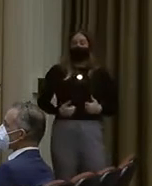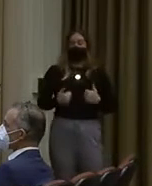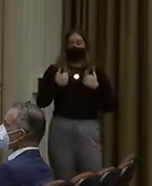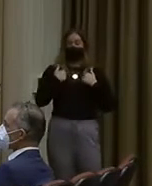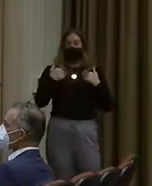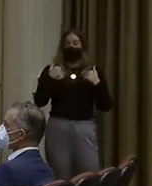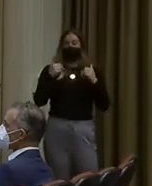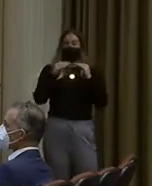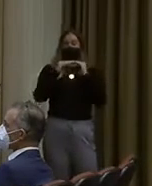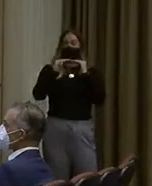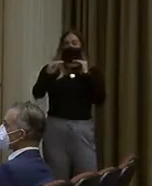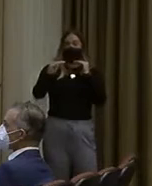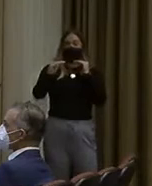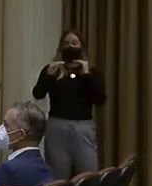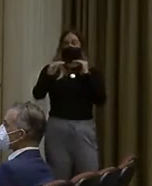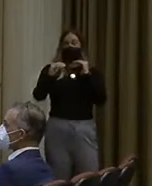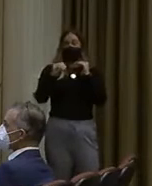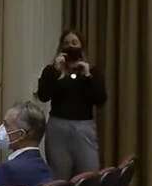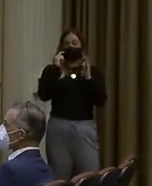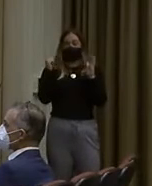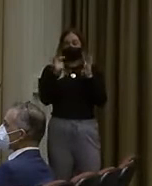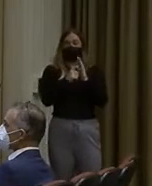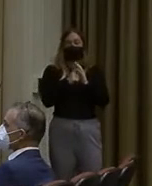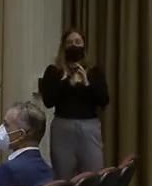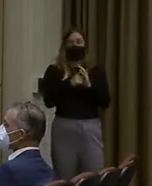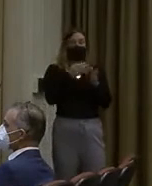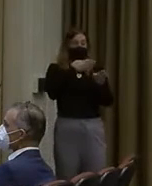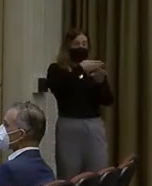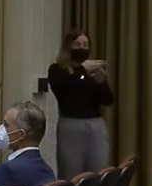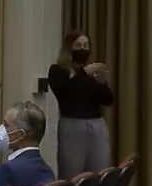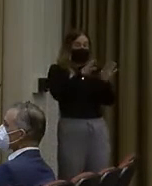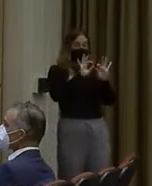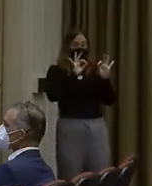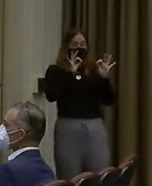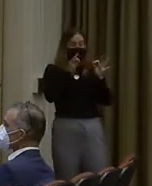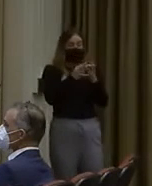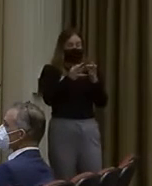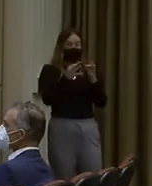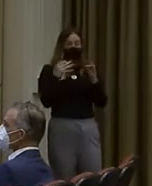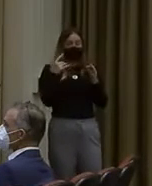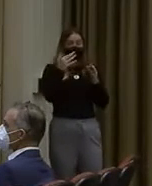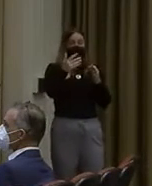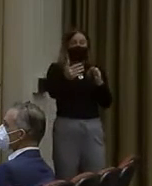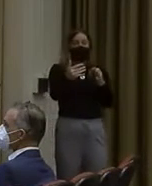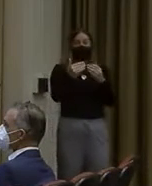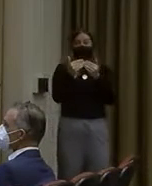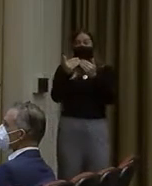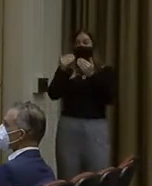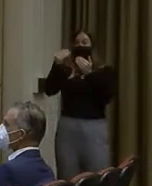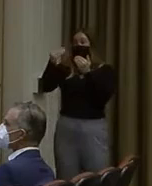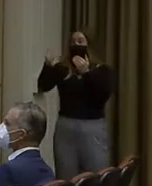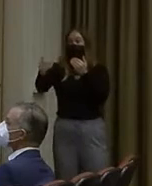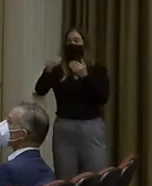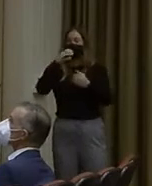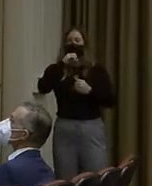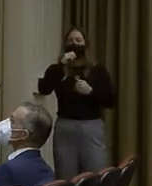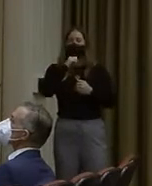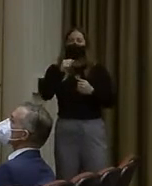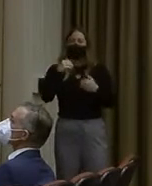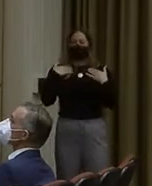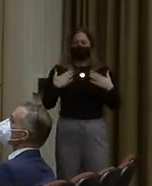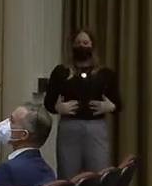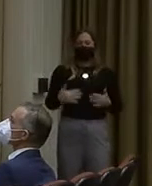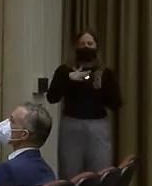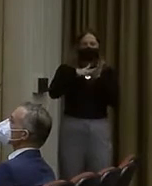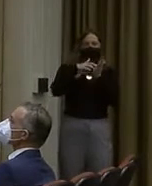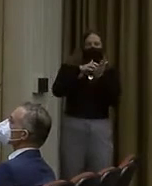recognized, one that exists between the initial career, family building years, and then the years of frailty associated with old age.